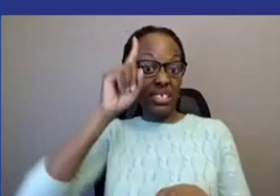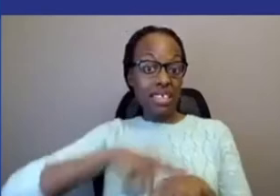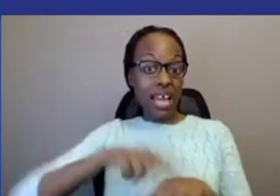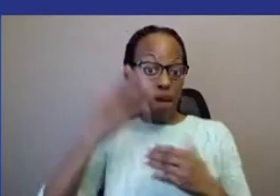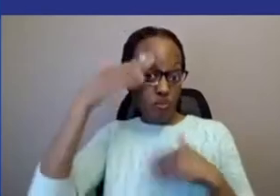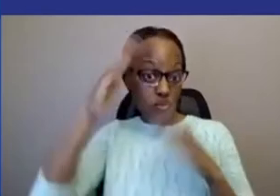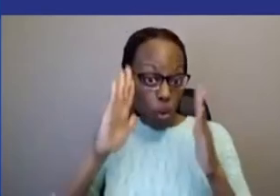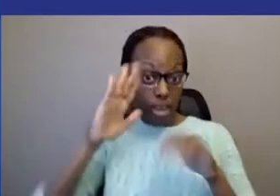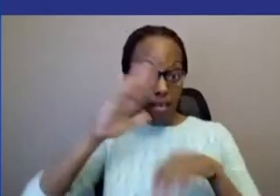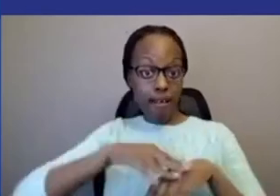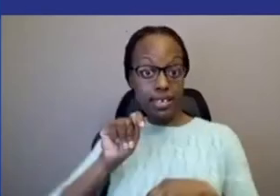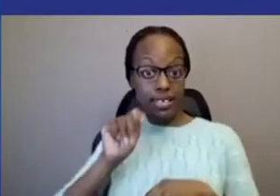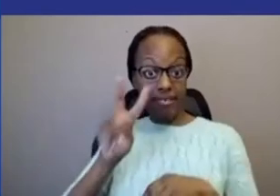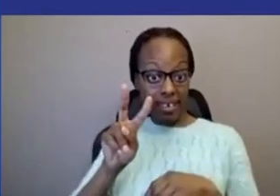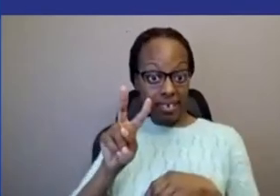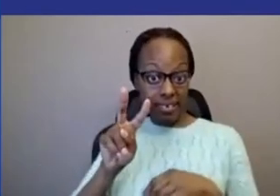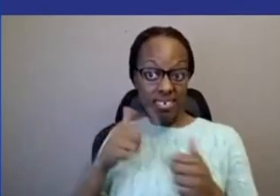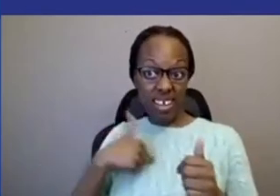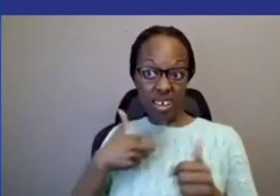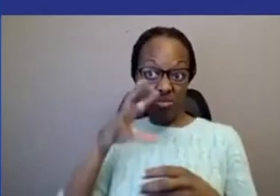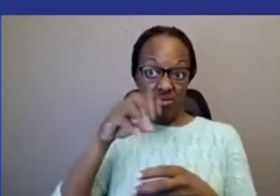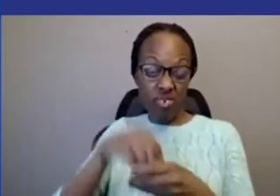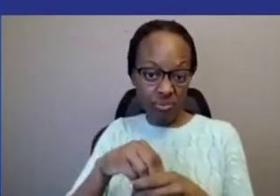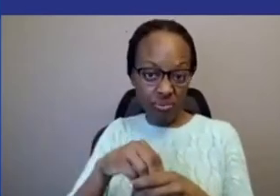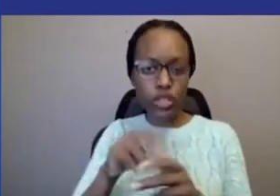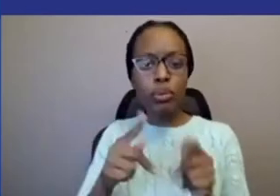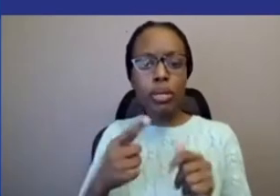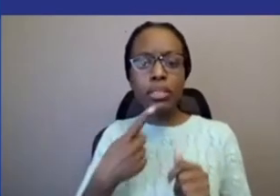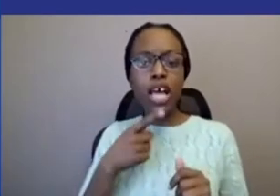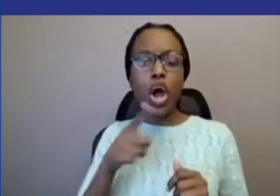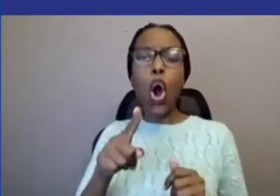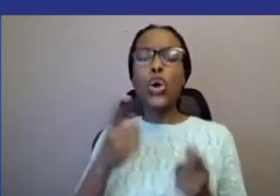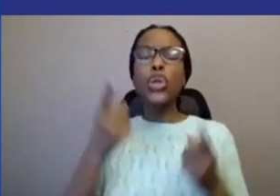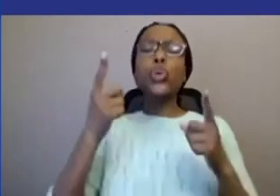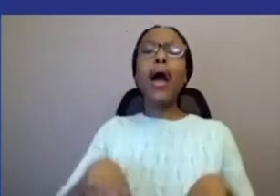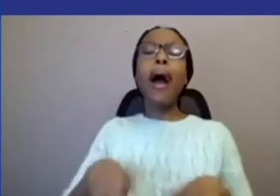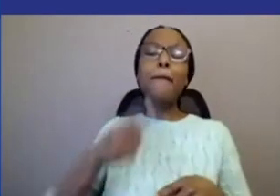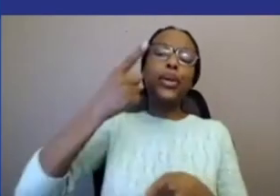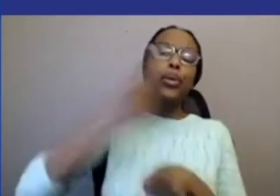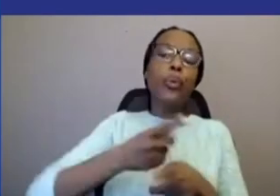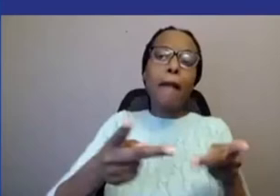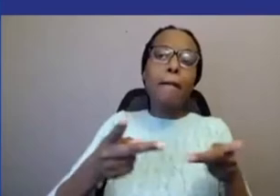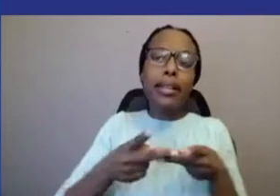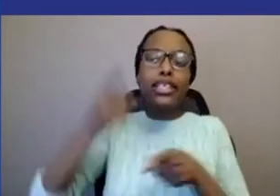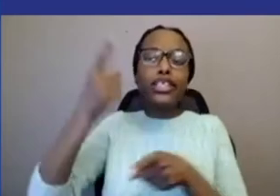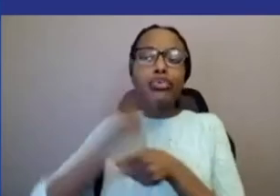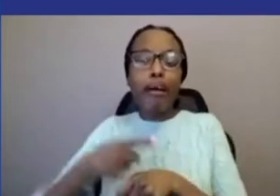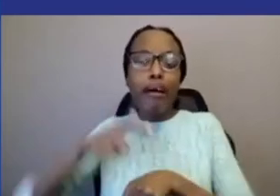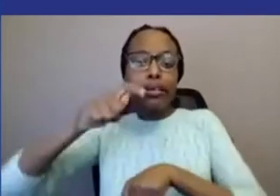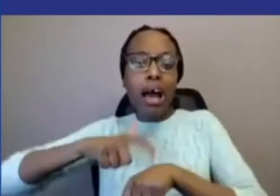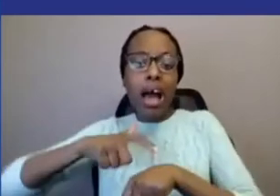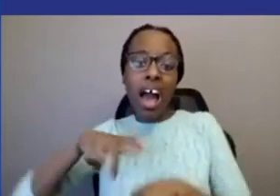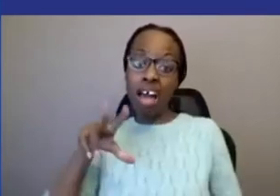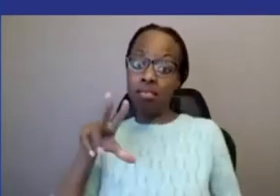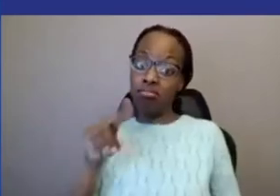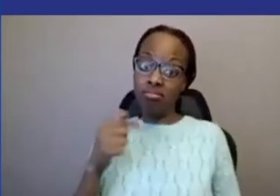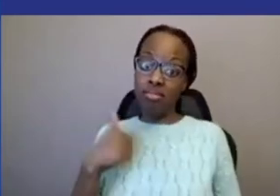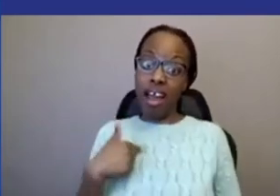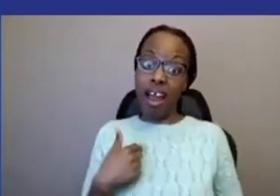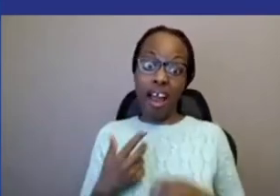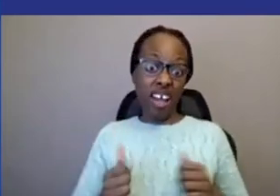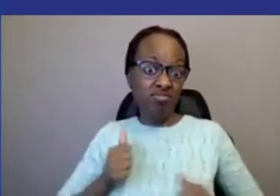never seen Vogue. So people say you happen to be at the right place at the right time. No, I was a hustler. I was a go-getter. I knew how to